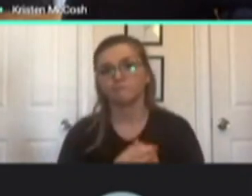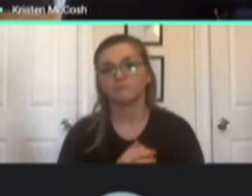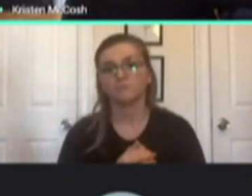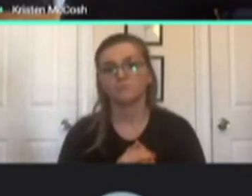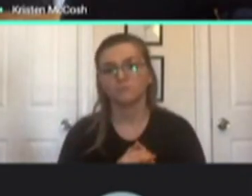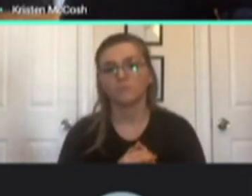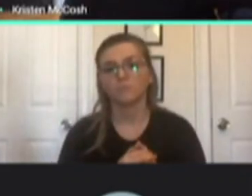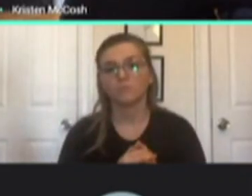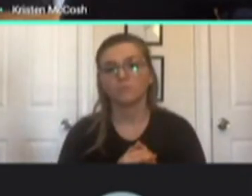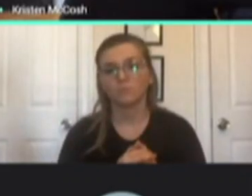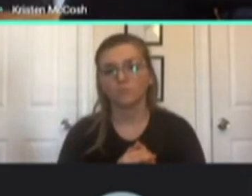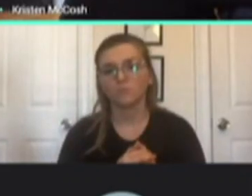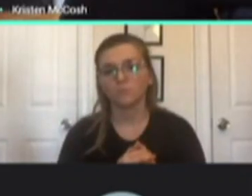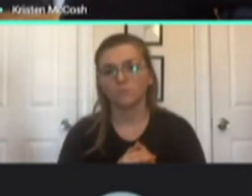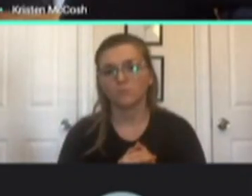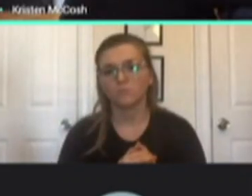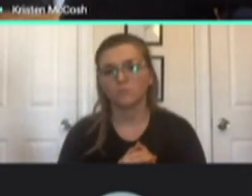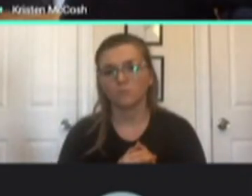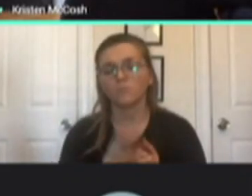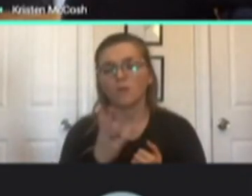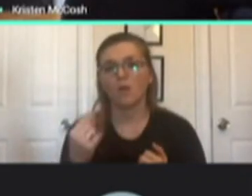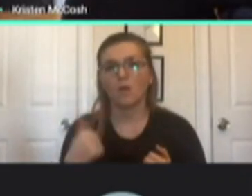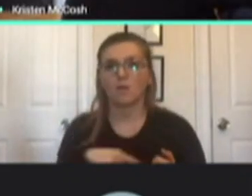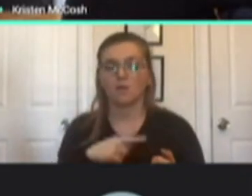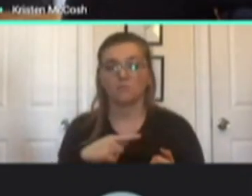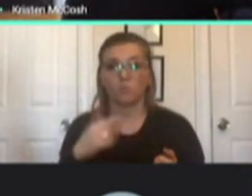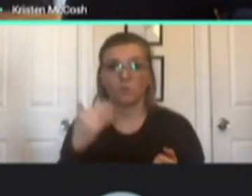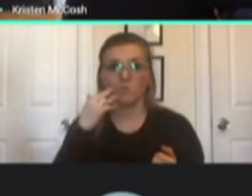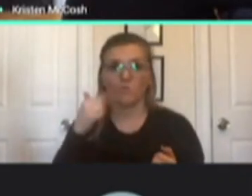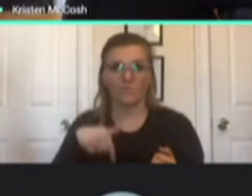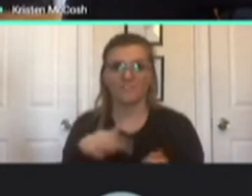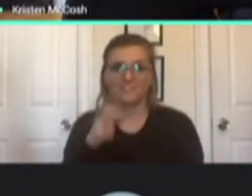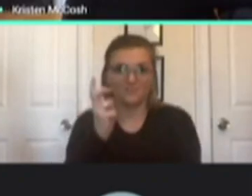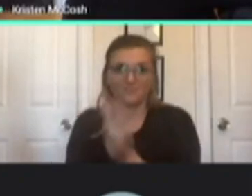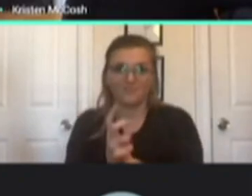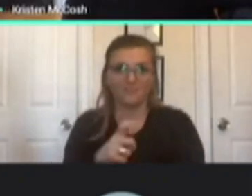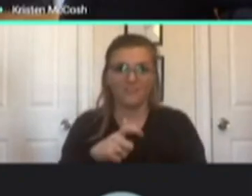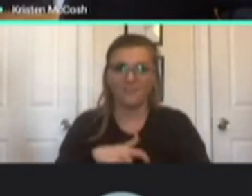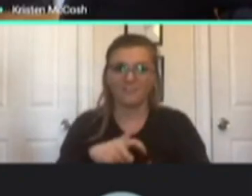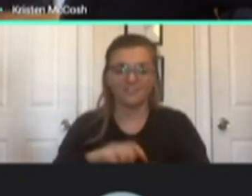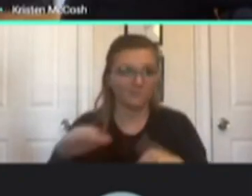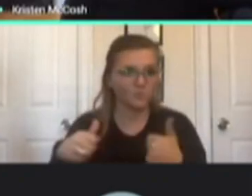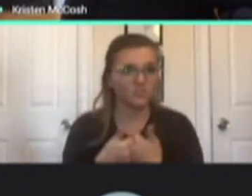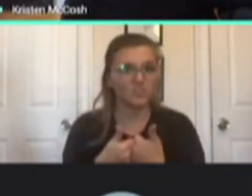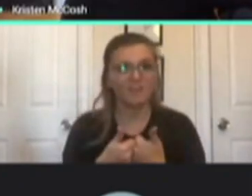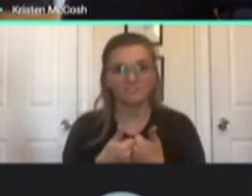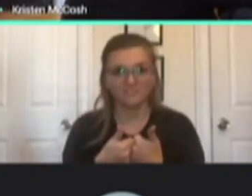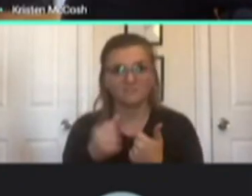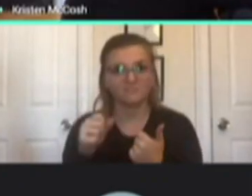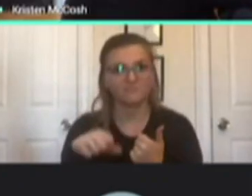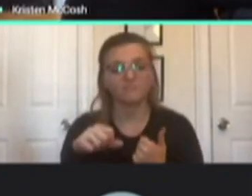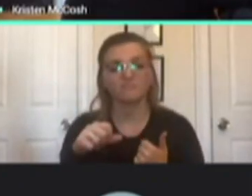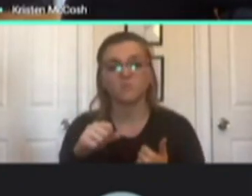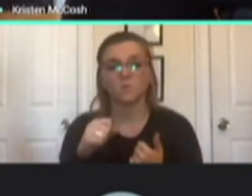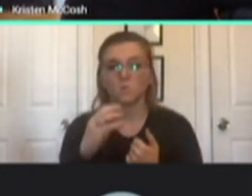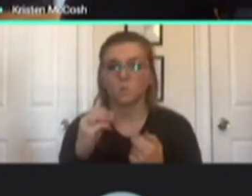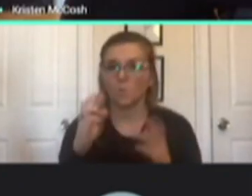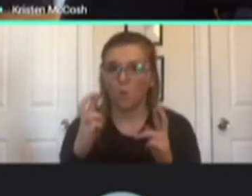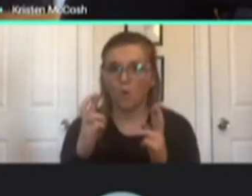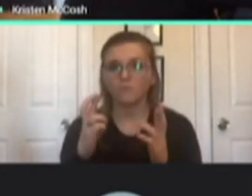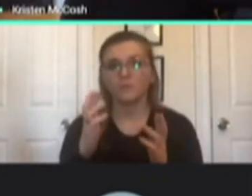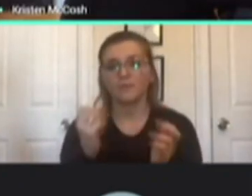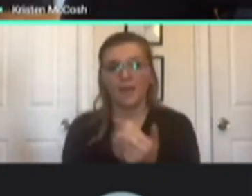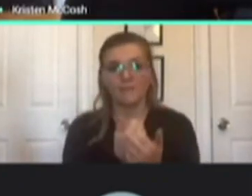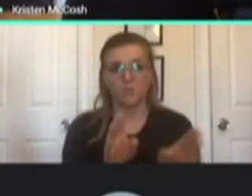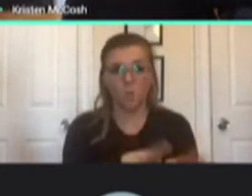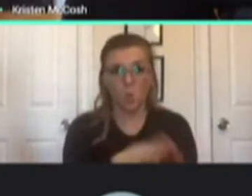we can all really, understand how difficult this was, and look to things, hopefully, opening up soon and